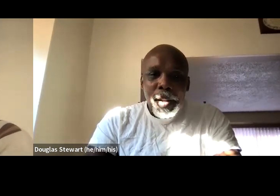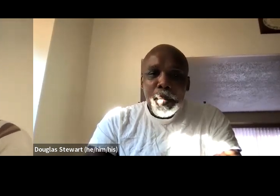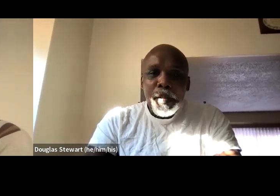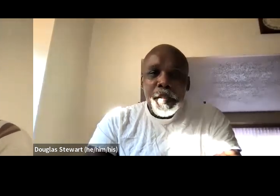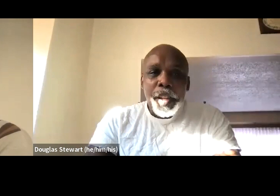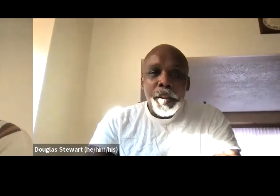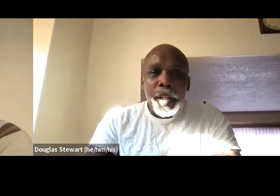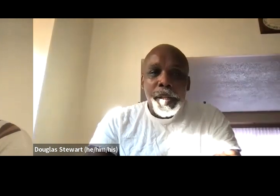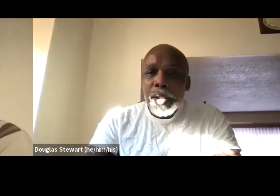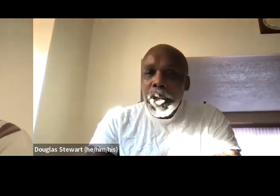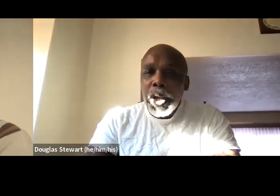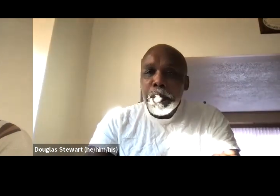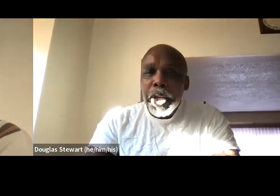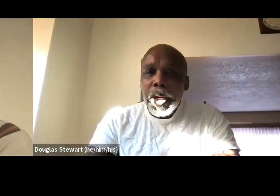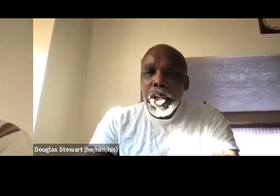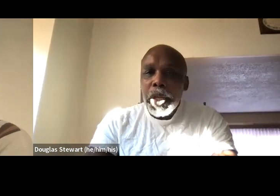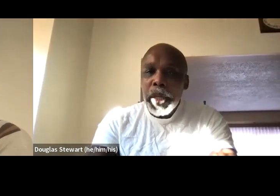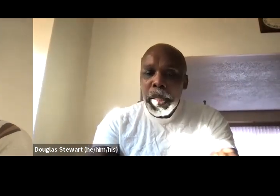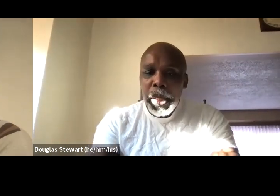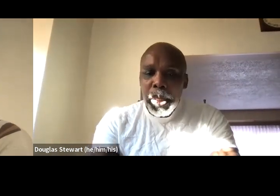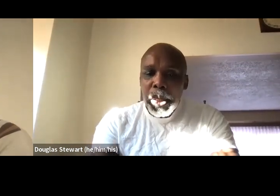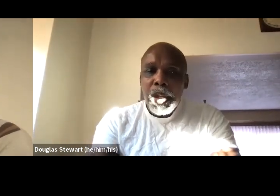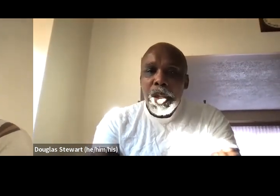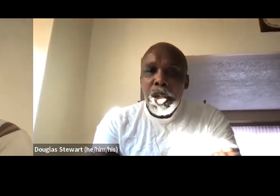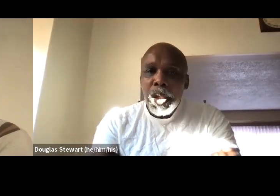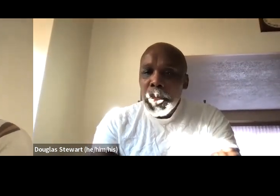Yeah, so the name of the figure is Columbia.